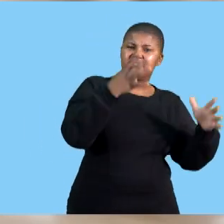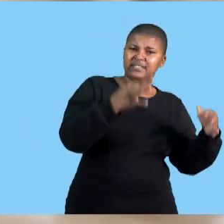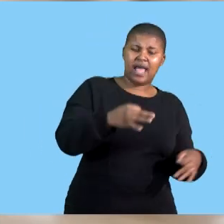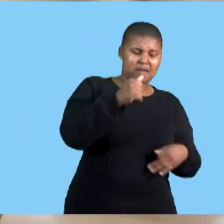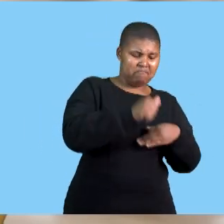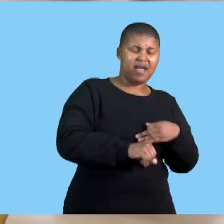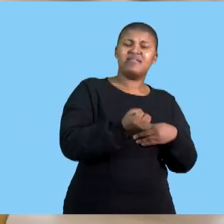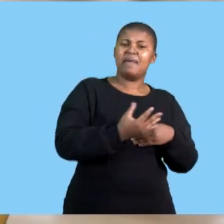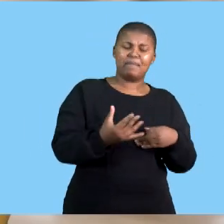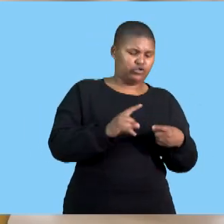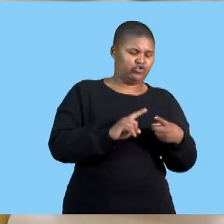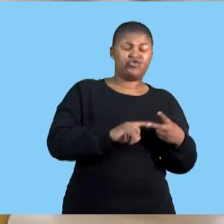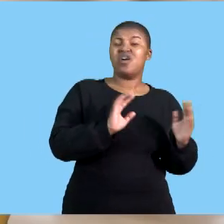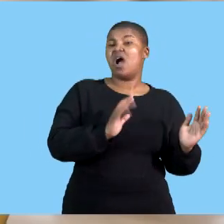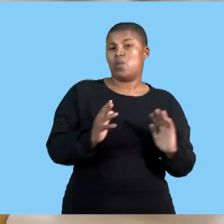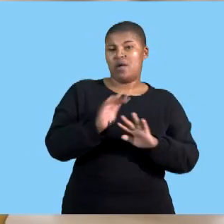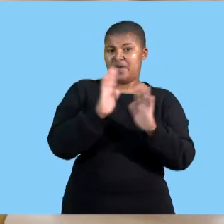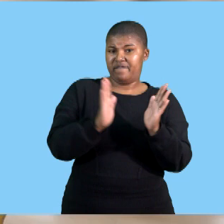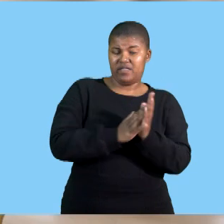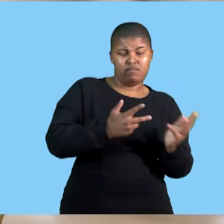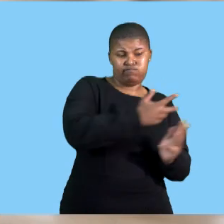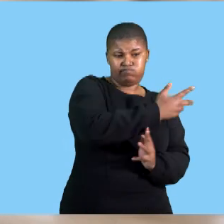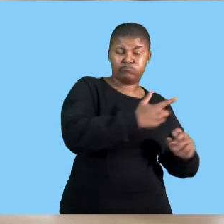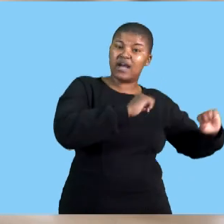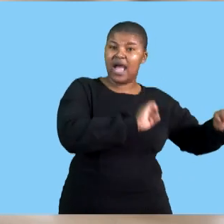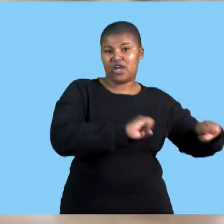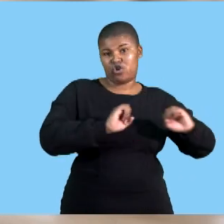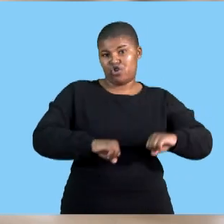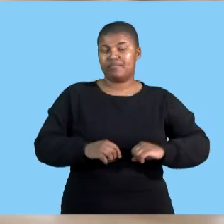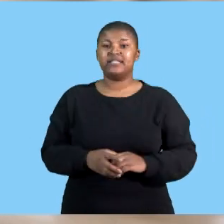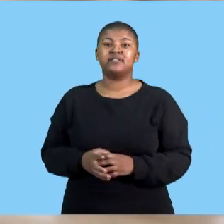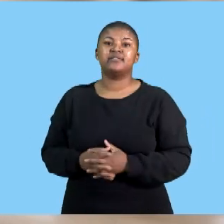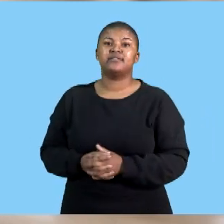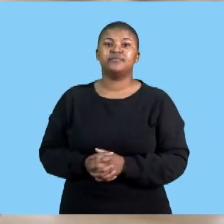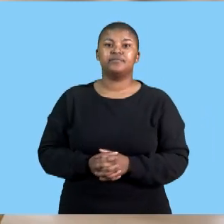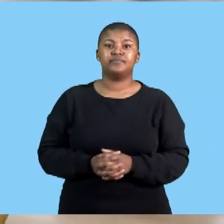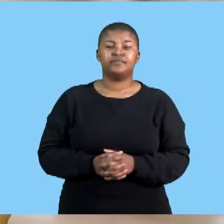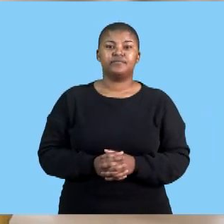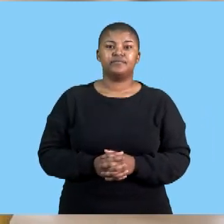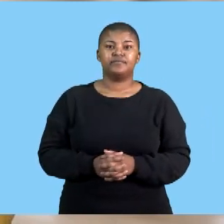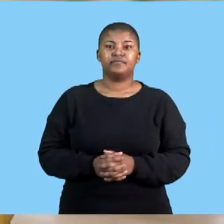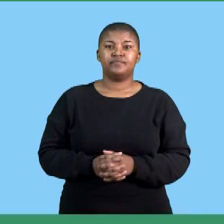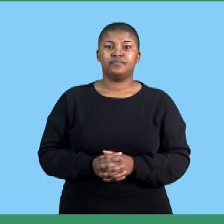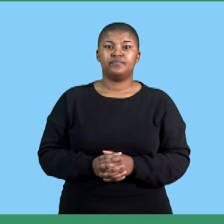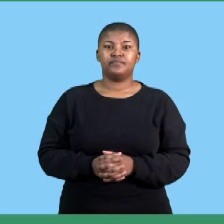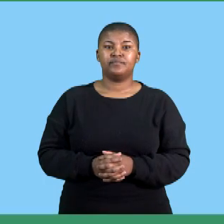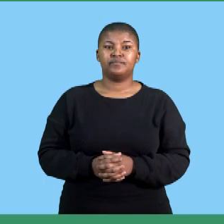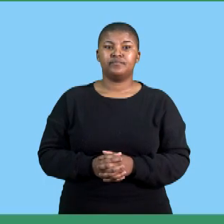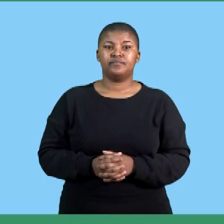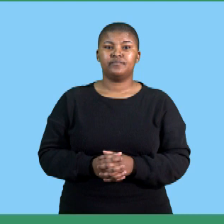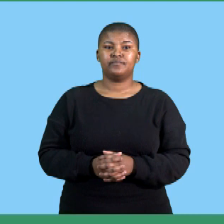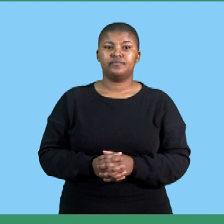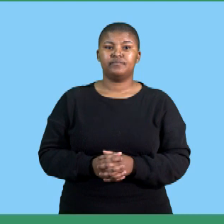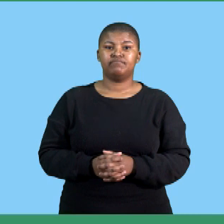you allowance to pay back the money for the stock or the raw materials that you have bought from them. Then